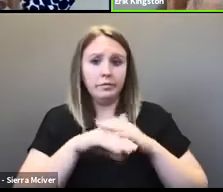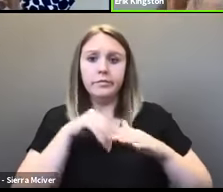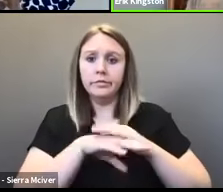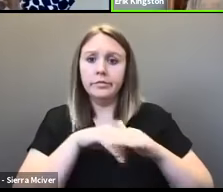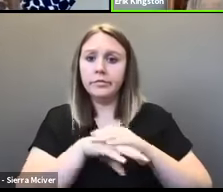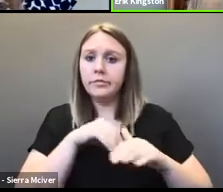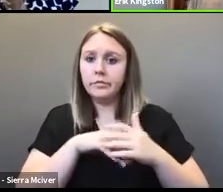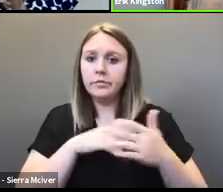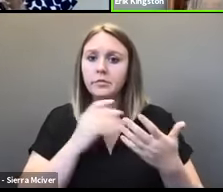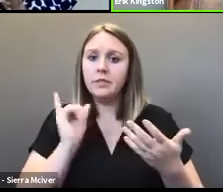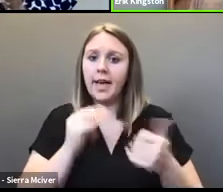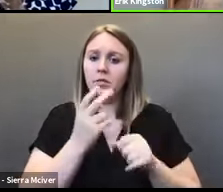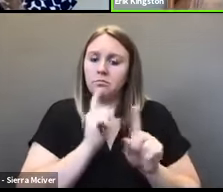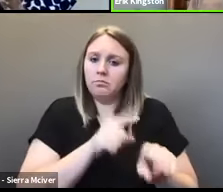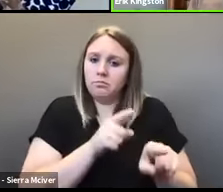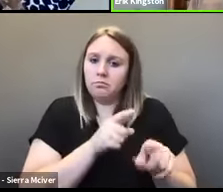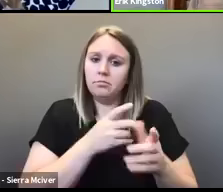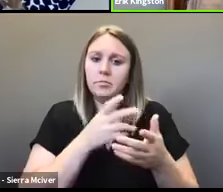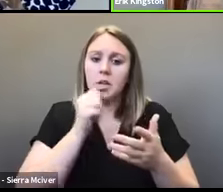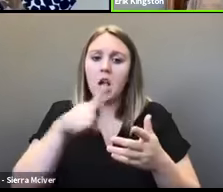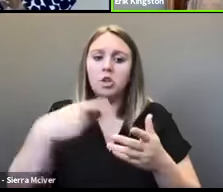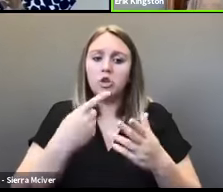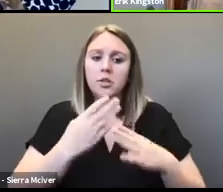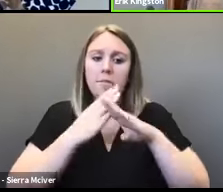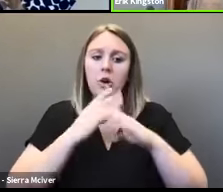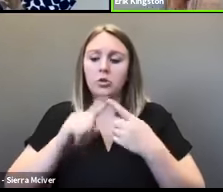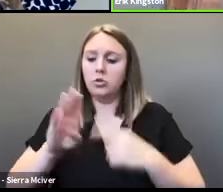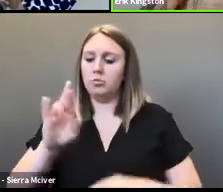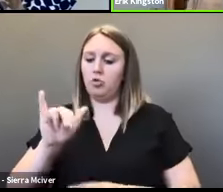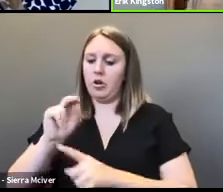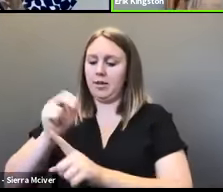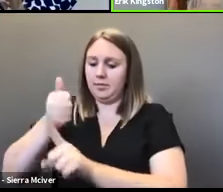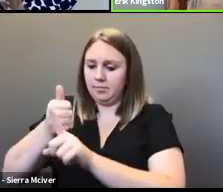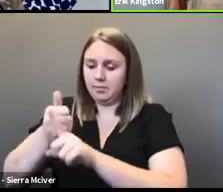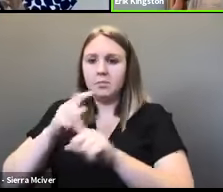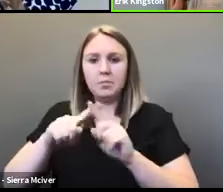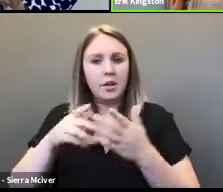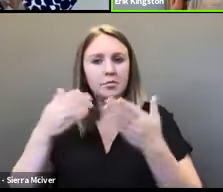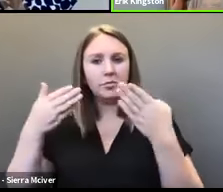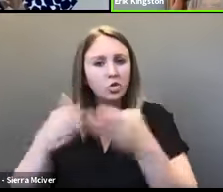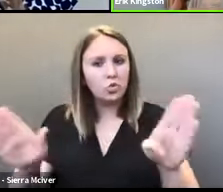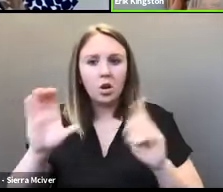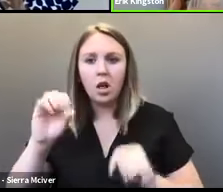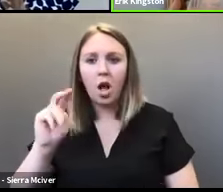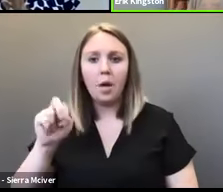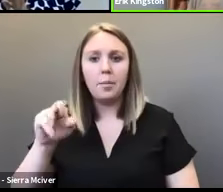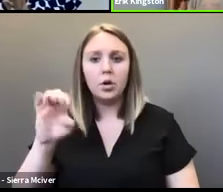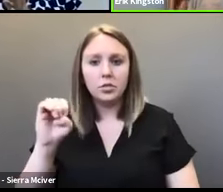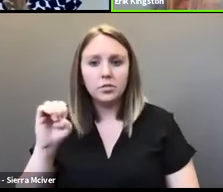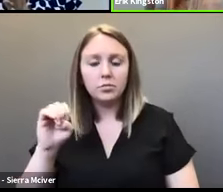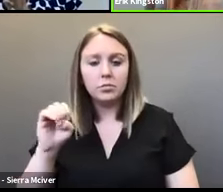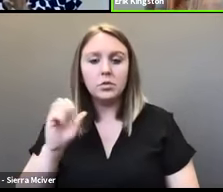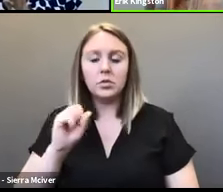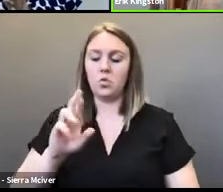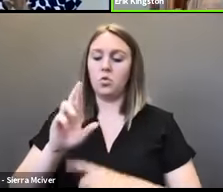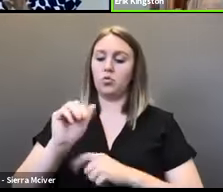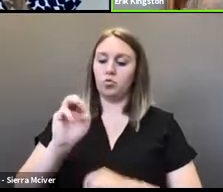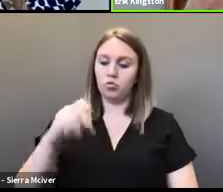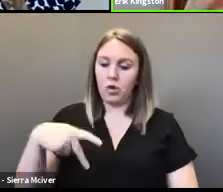Brian, uh, they were a barrier to commerce. And so ramp up Idaho is really an, uh, a project to raise awareness